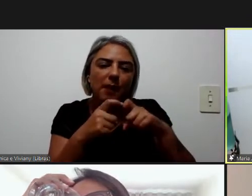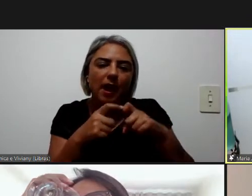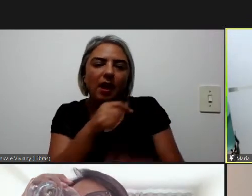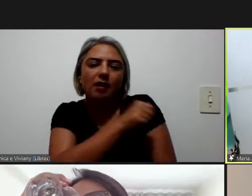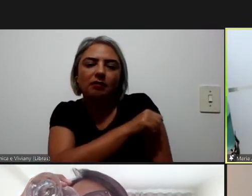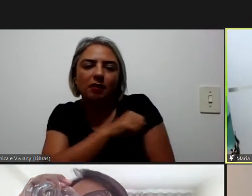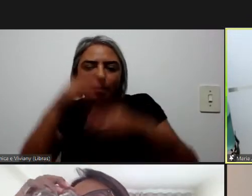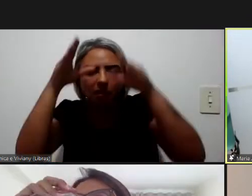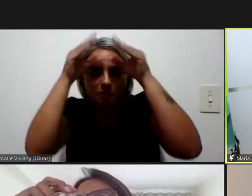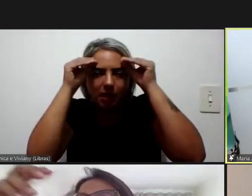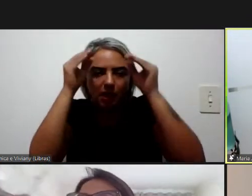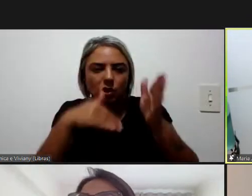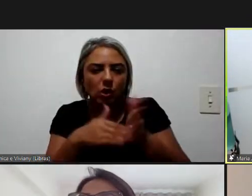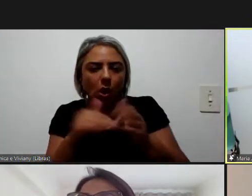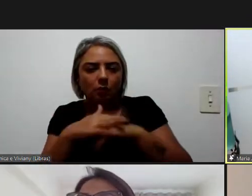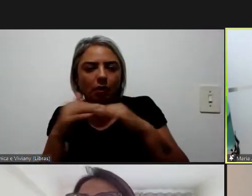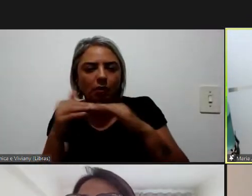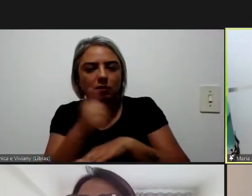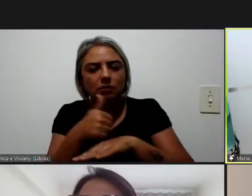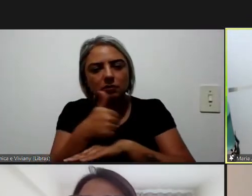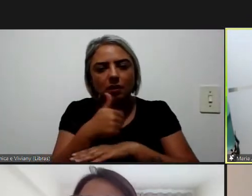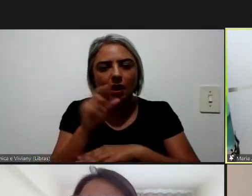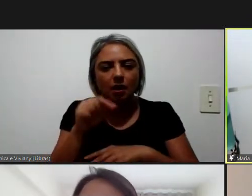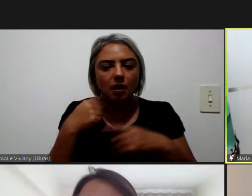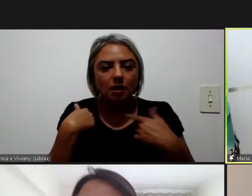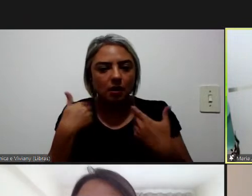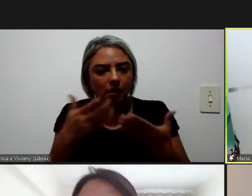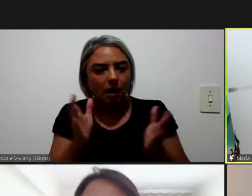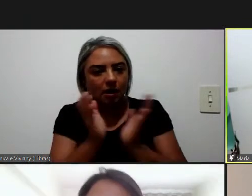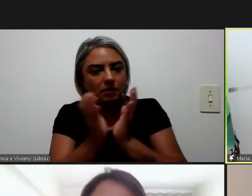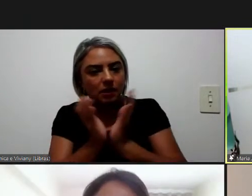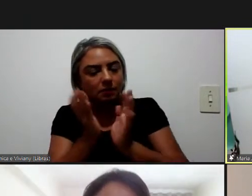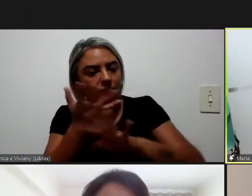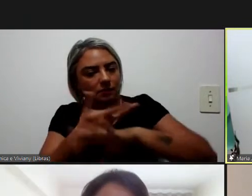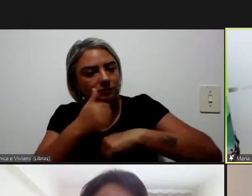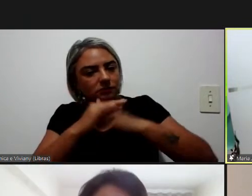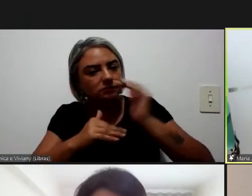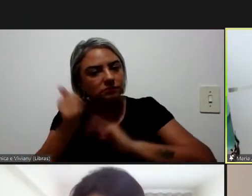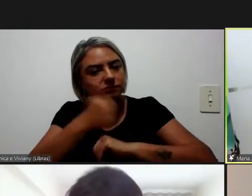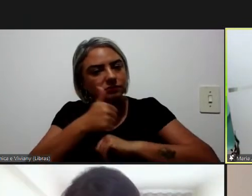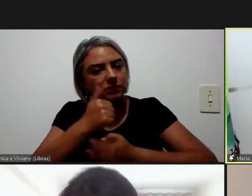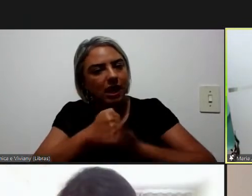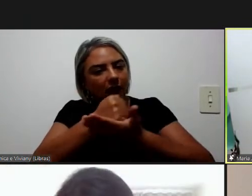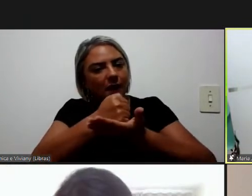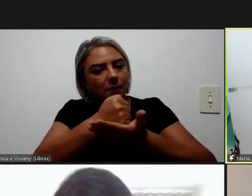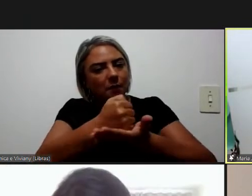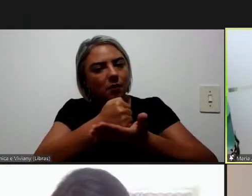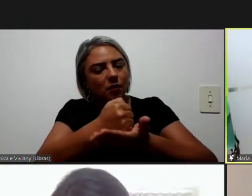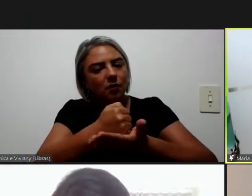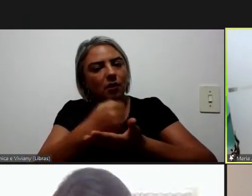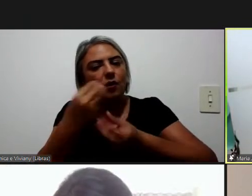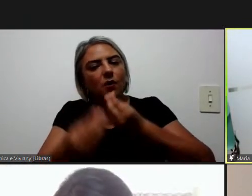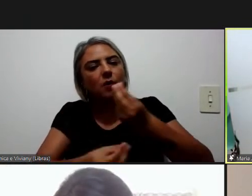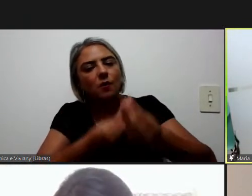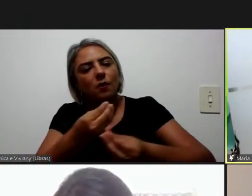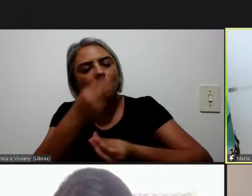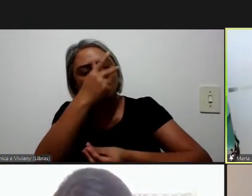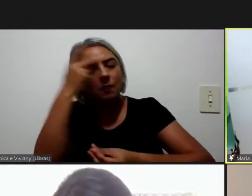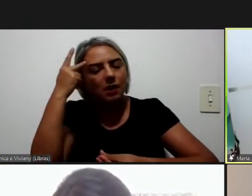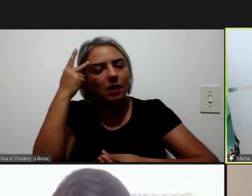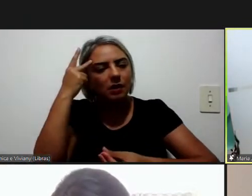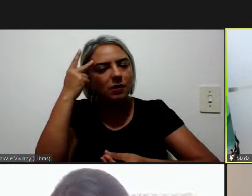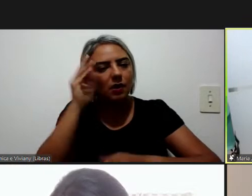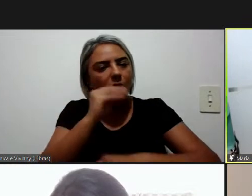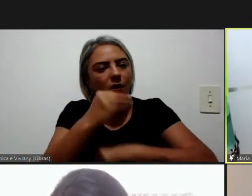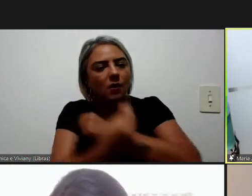a doctor, nurse, but all the professionals of this multi-professional team to give the support. How can